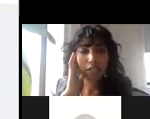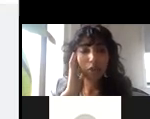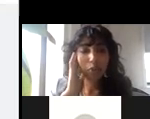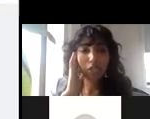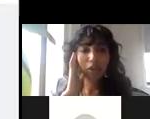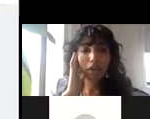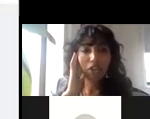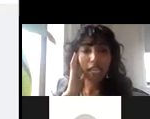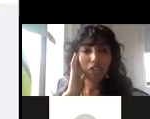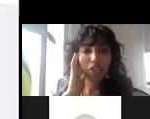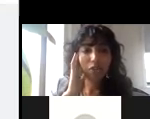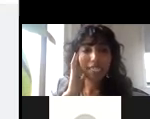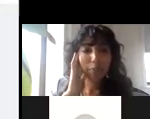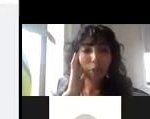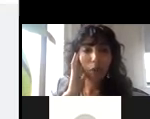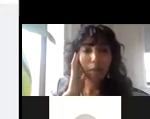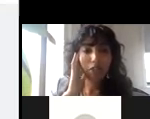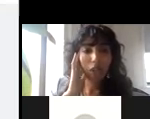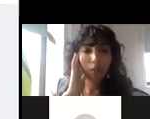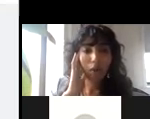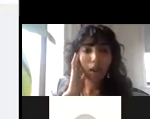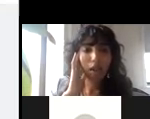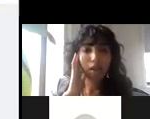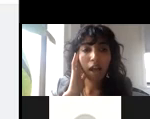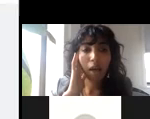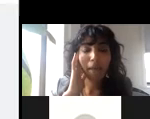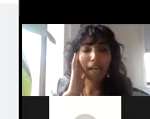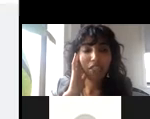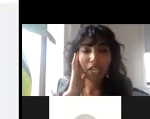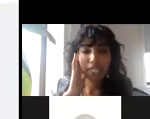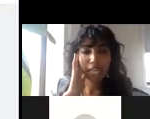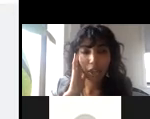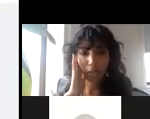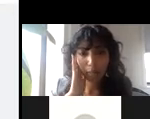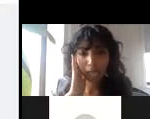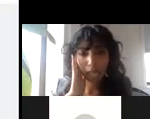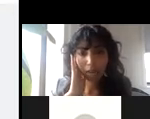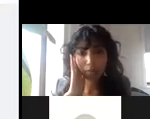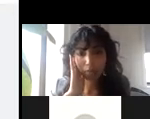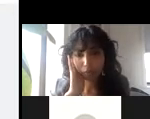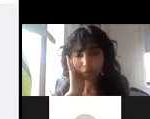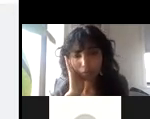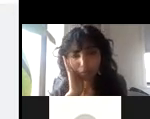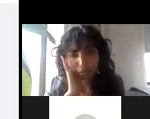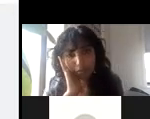Resources include political education to deprogram the drug war, combat the Just Say No campaign.